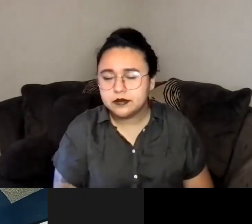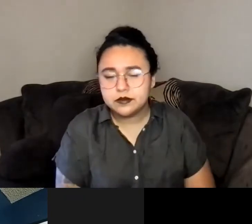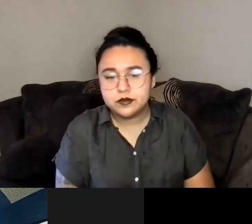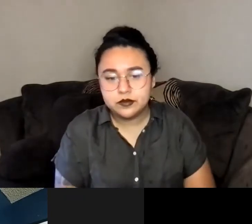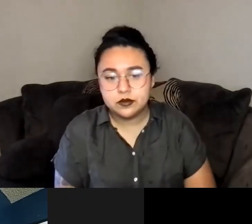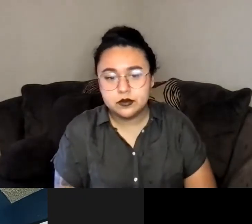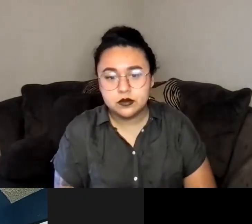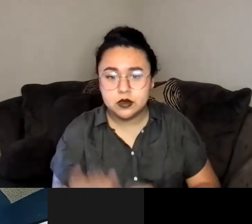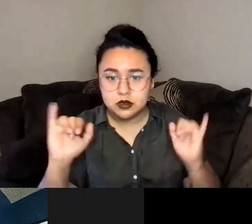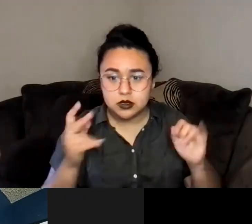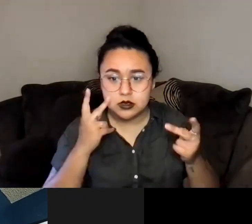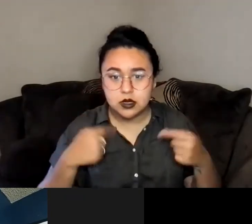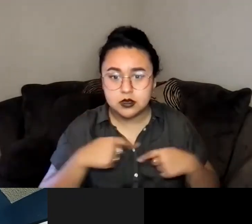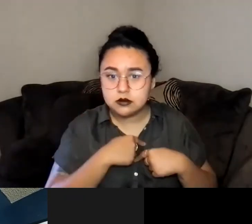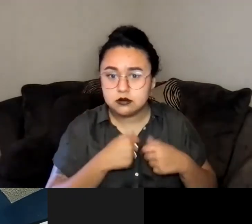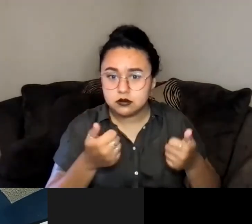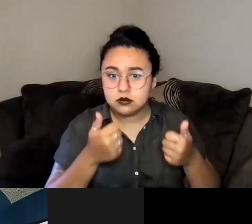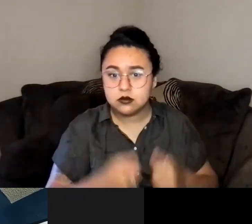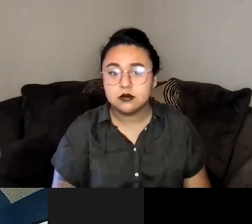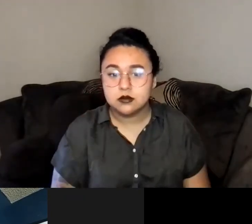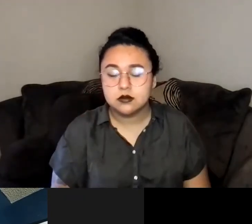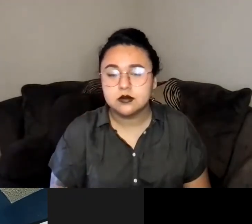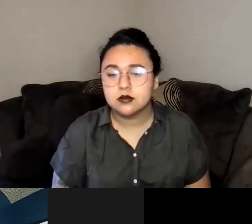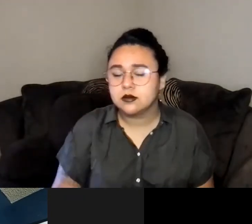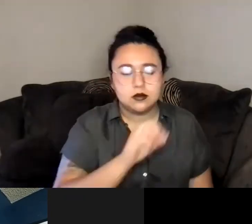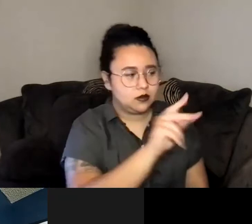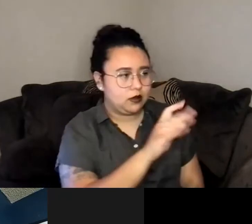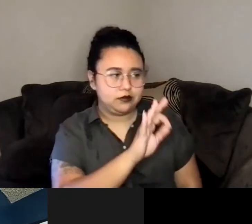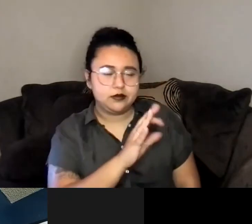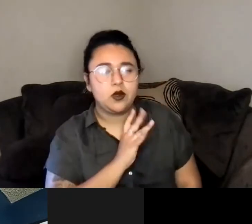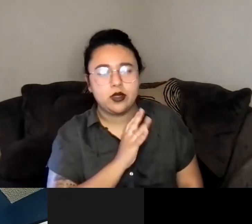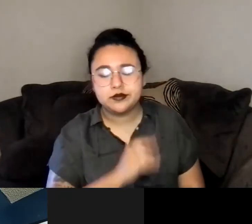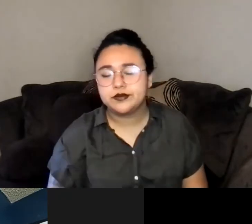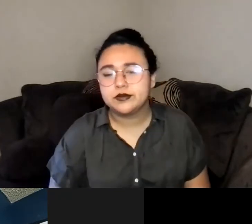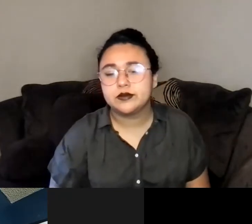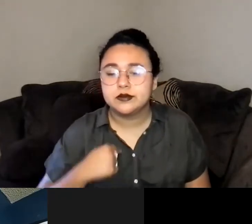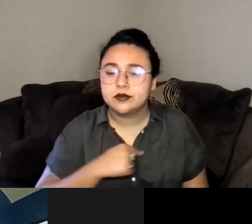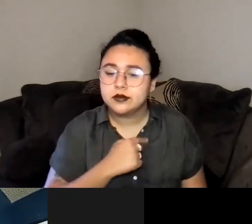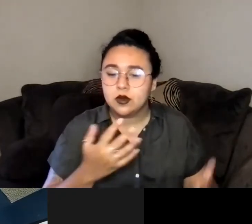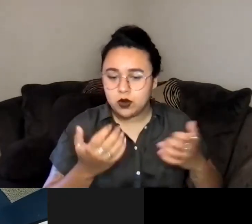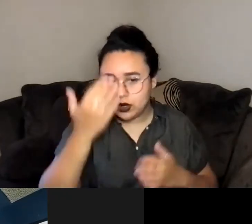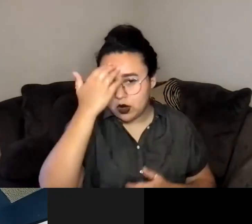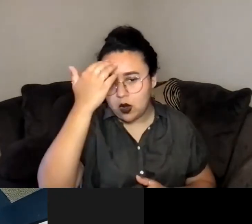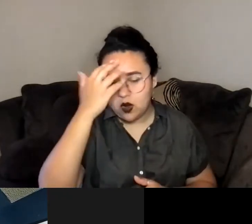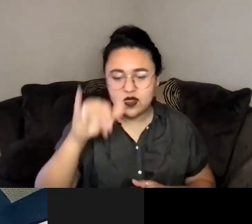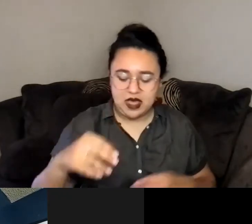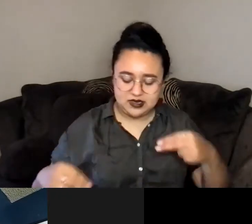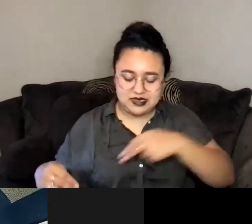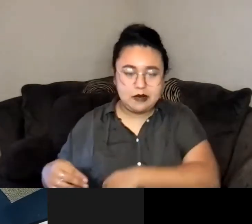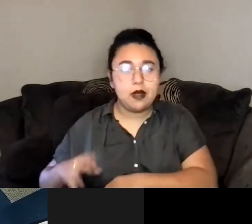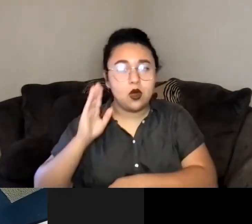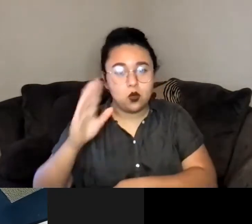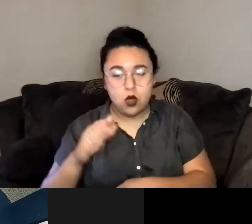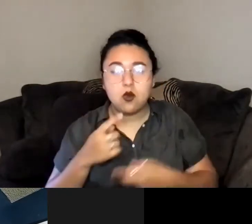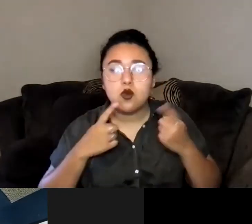you all still see us? Yes. Okay, cool. So like, we want to know, is that seatbelt going to work? We want to know, is the extender